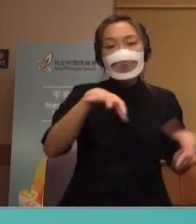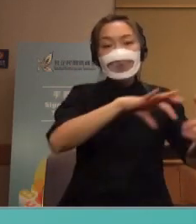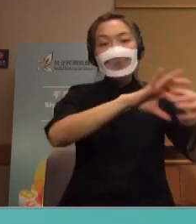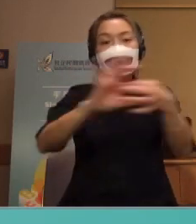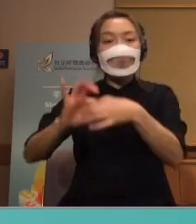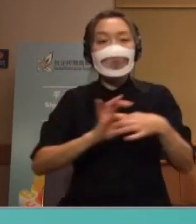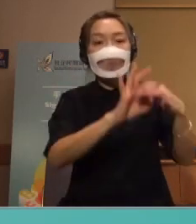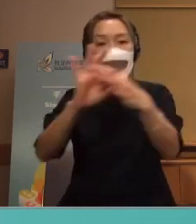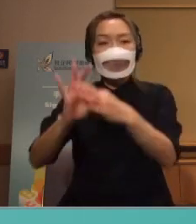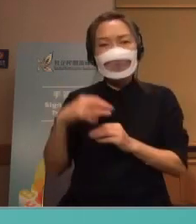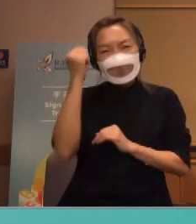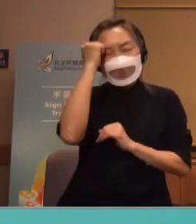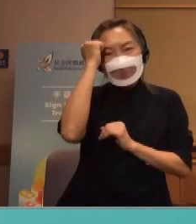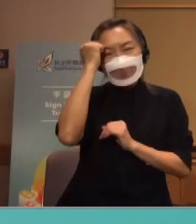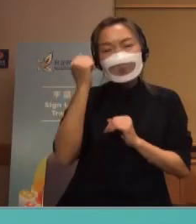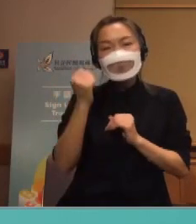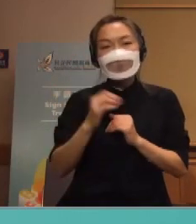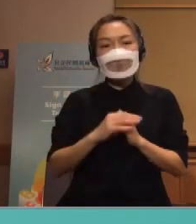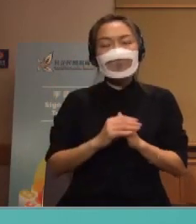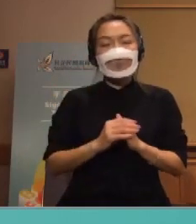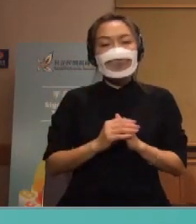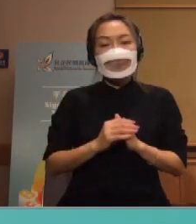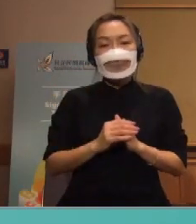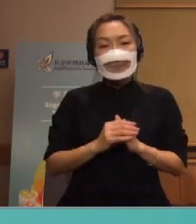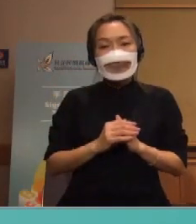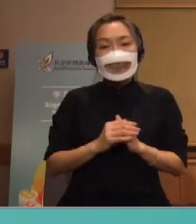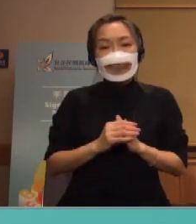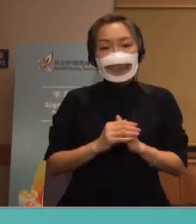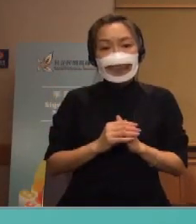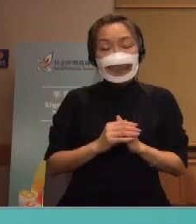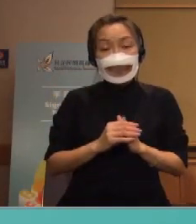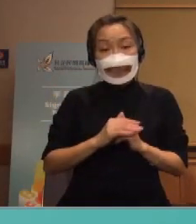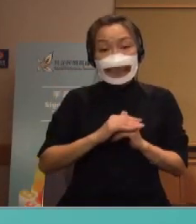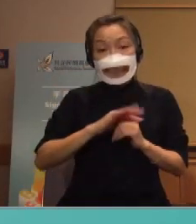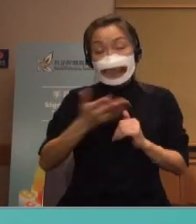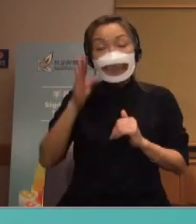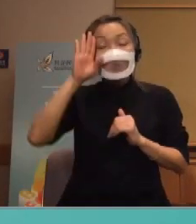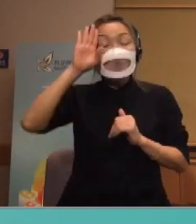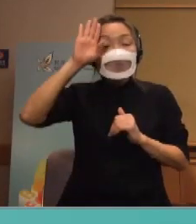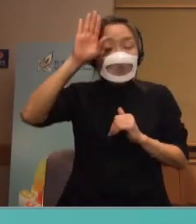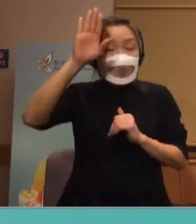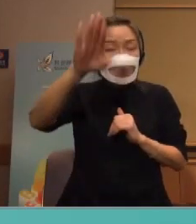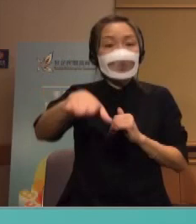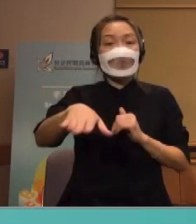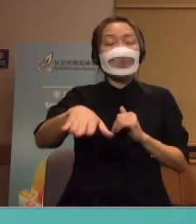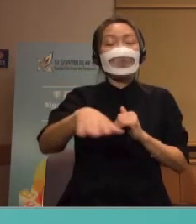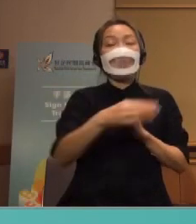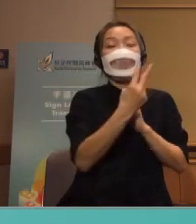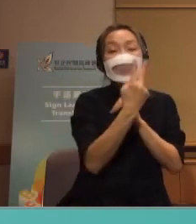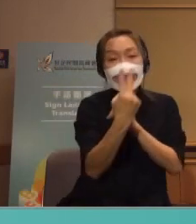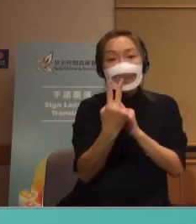think there should be a good progress in the future, like Web2, Web3 get together